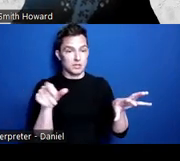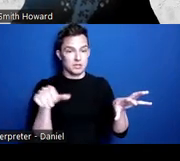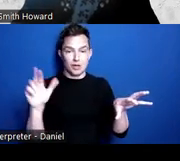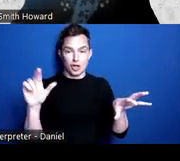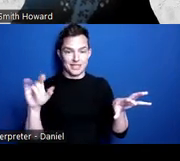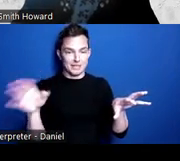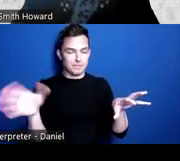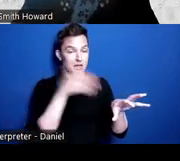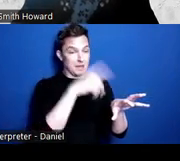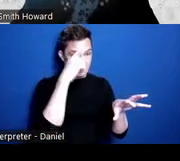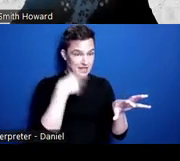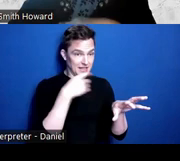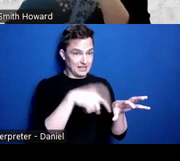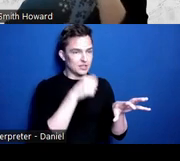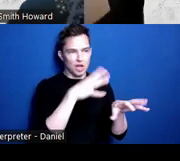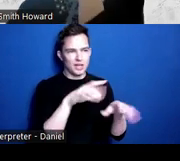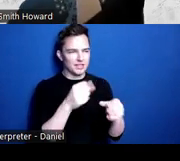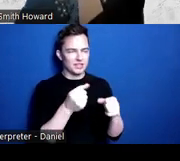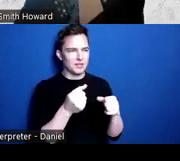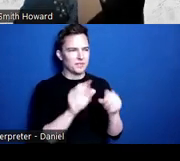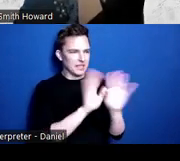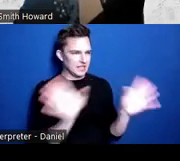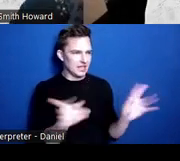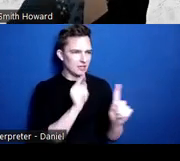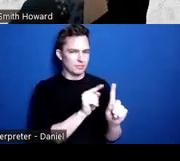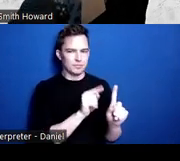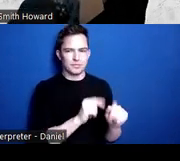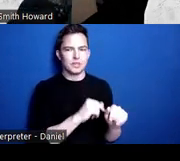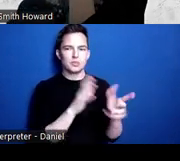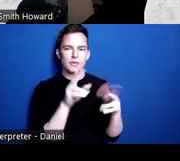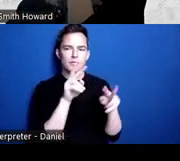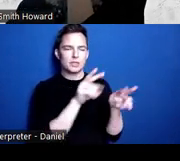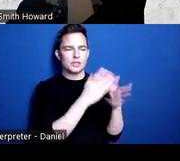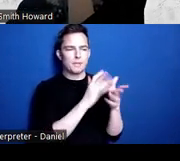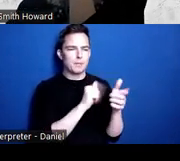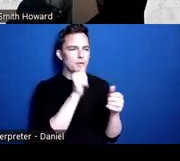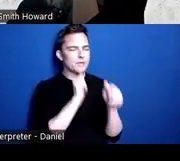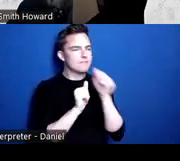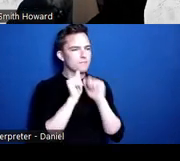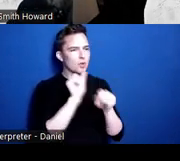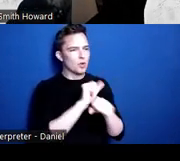concrete. So we kind of look to people who've kind of been in the trenches for many years,